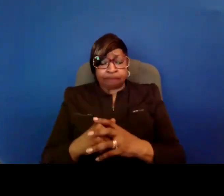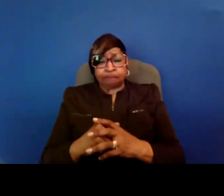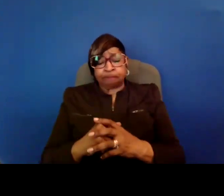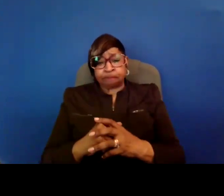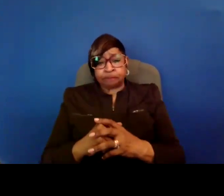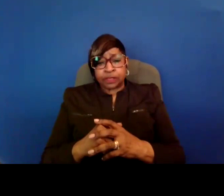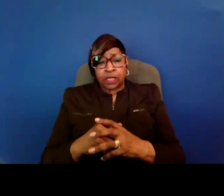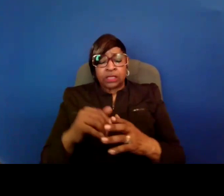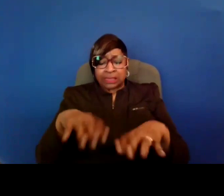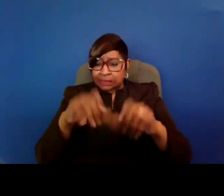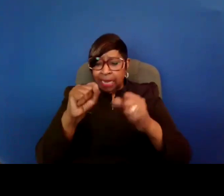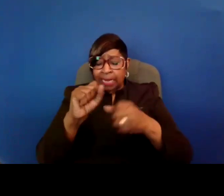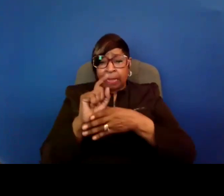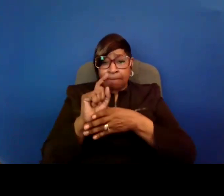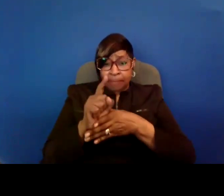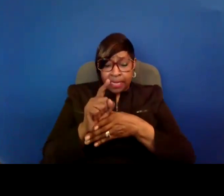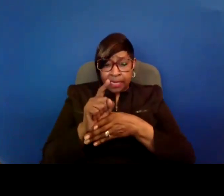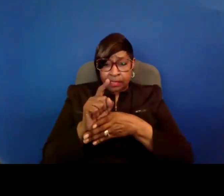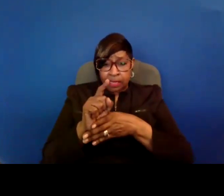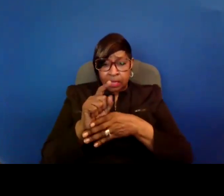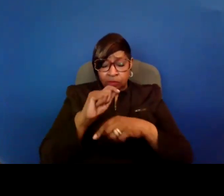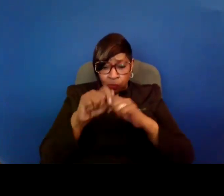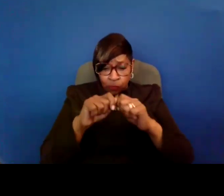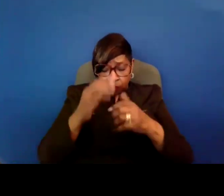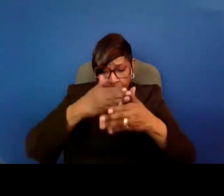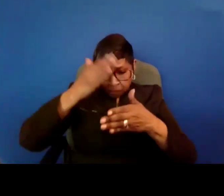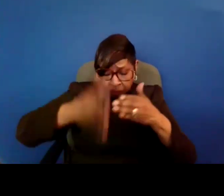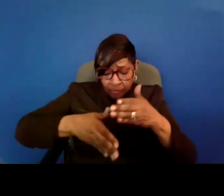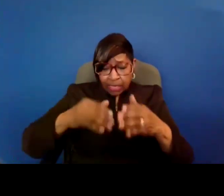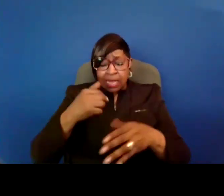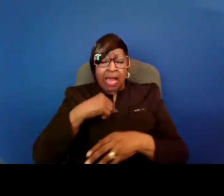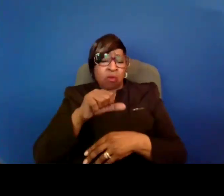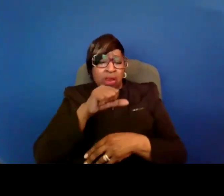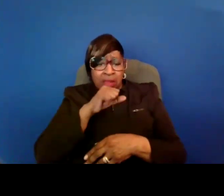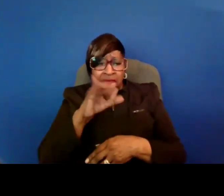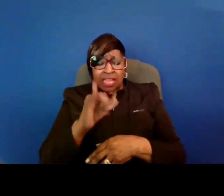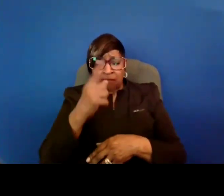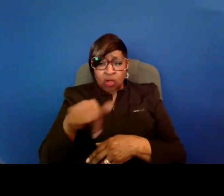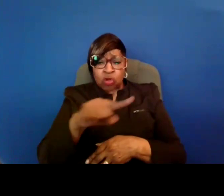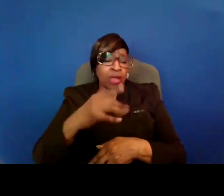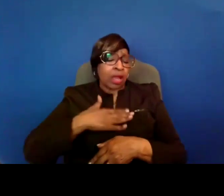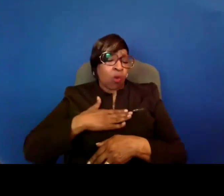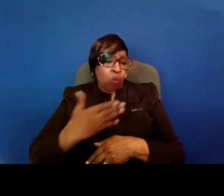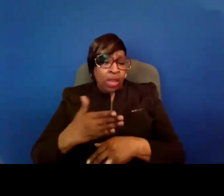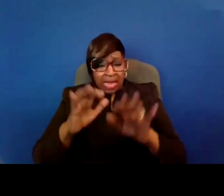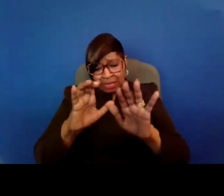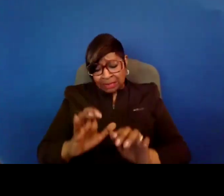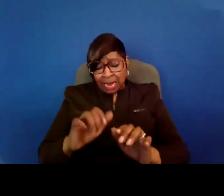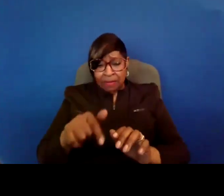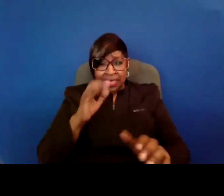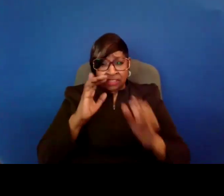So just taking a minute to wrap that up. And I would love if y'all are willing to type into the